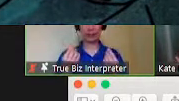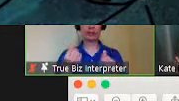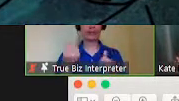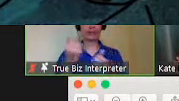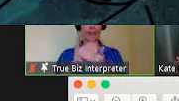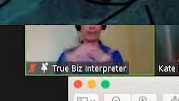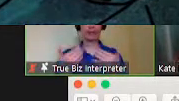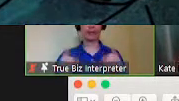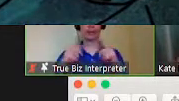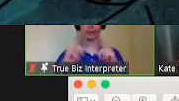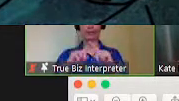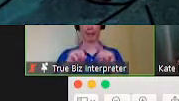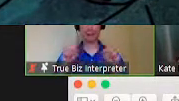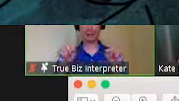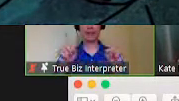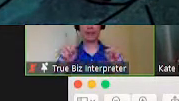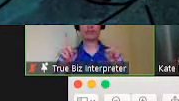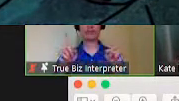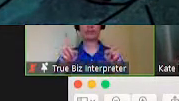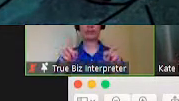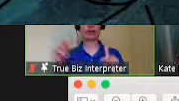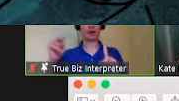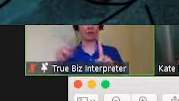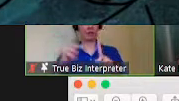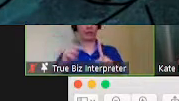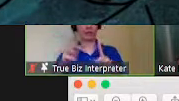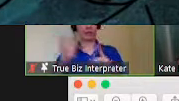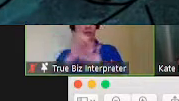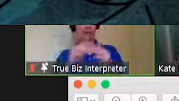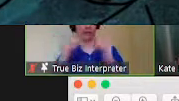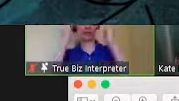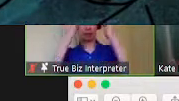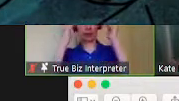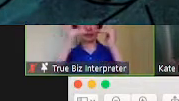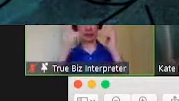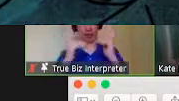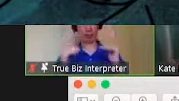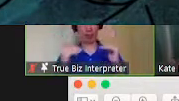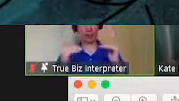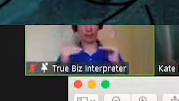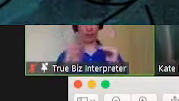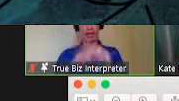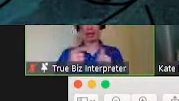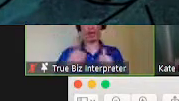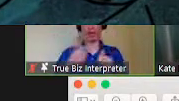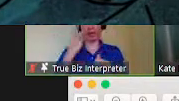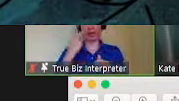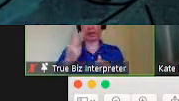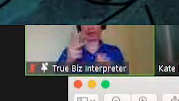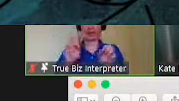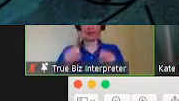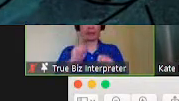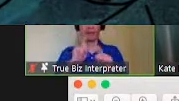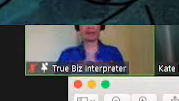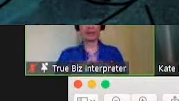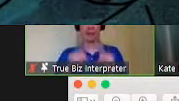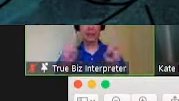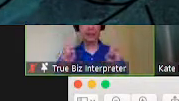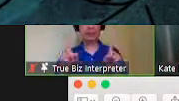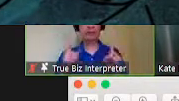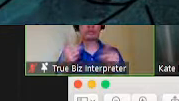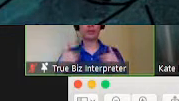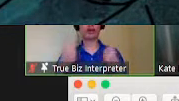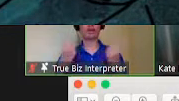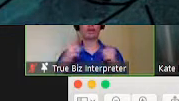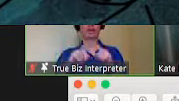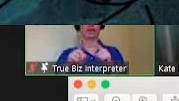has a different perception of the design hierarchy. You know, the way that I perceive it is could be very different, and there's so many different